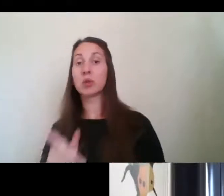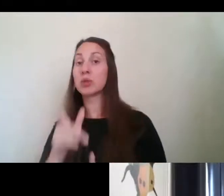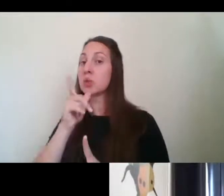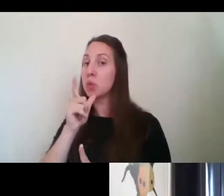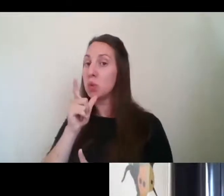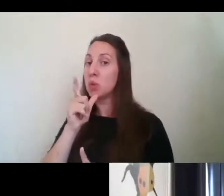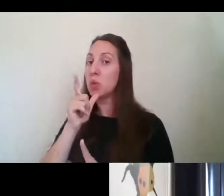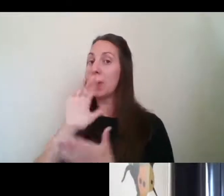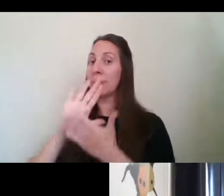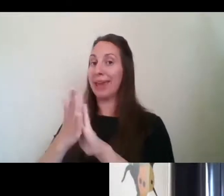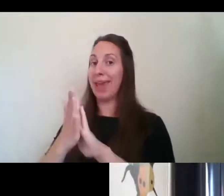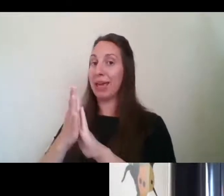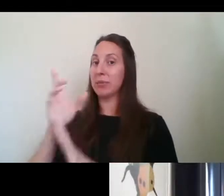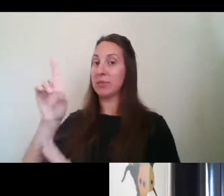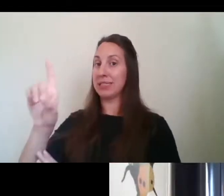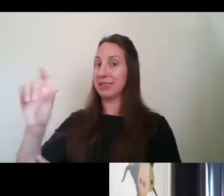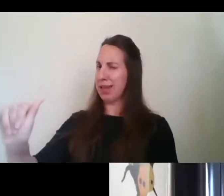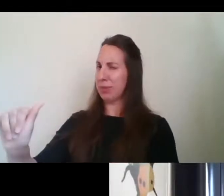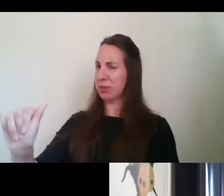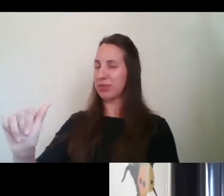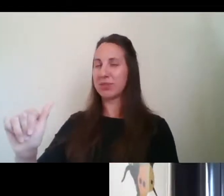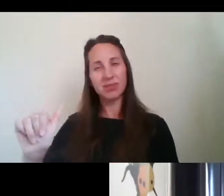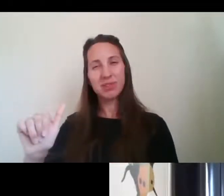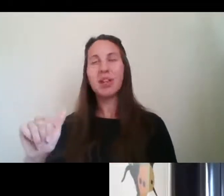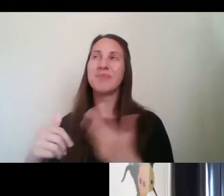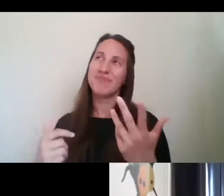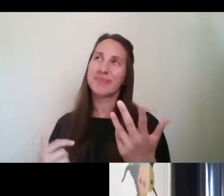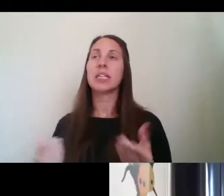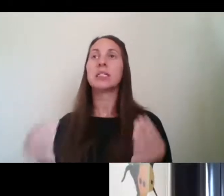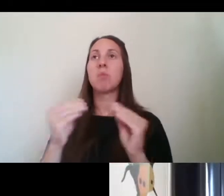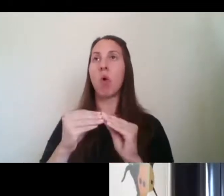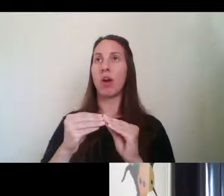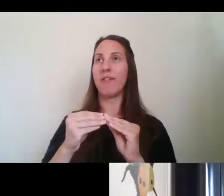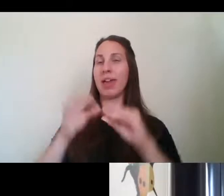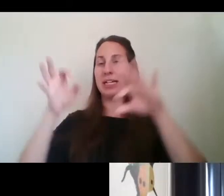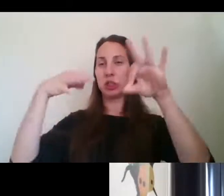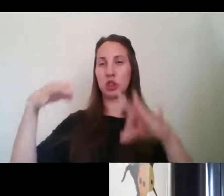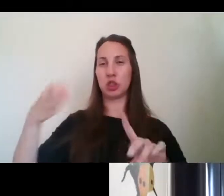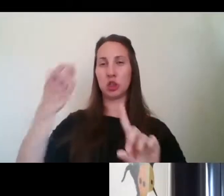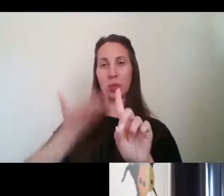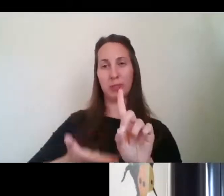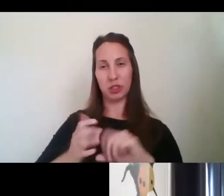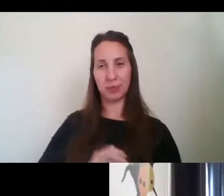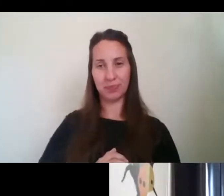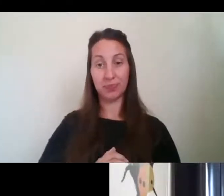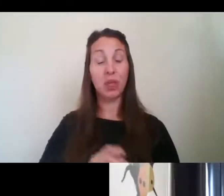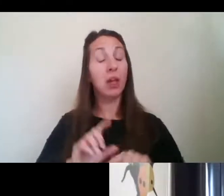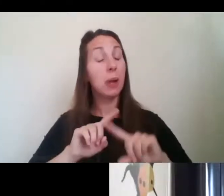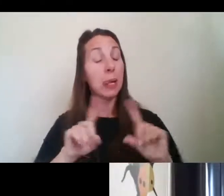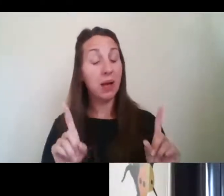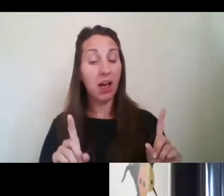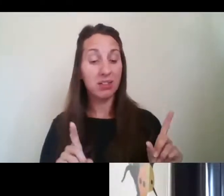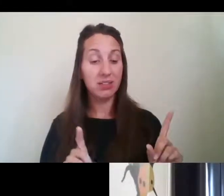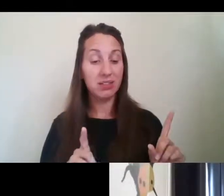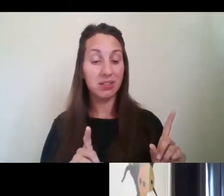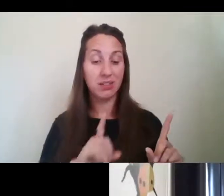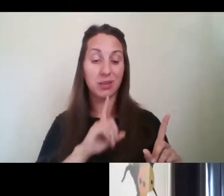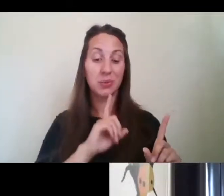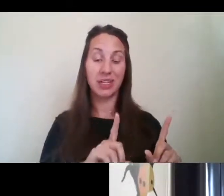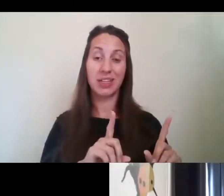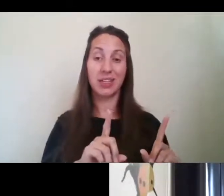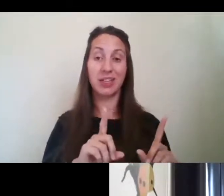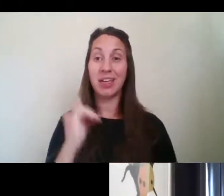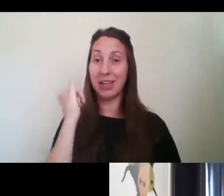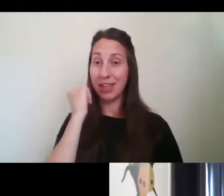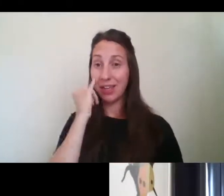at it. So, and also, I mean, there is something to be said for the fact that if you have a disability, strictly speaking, you're